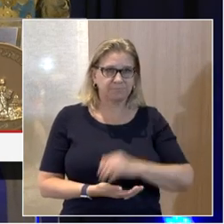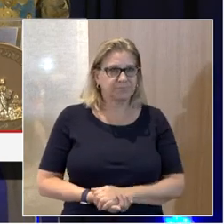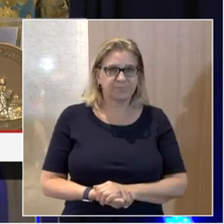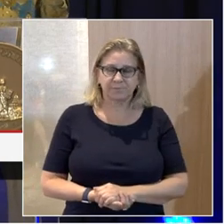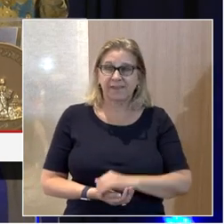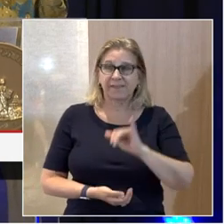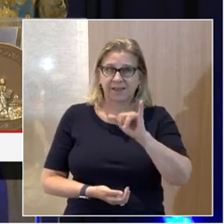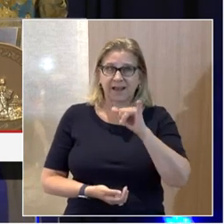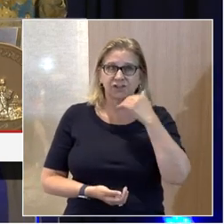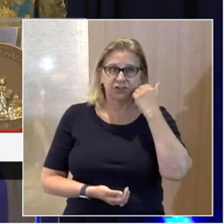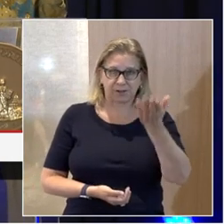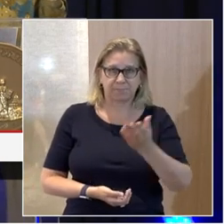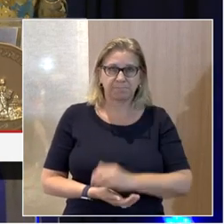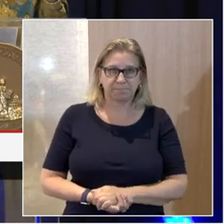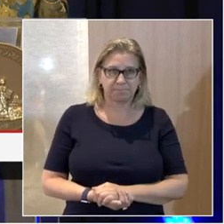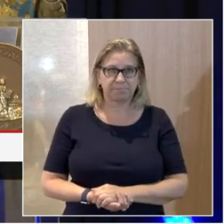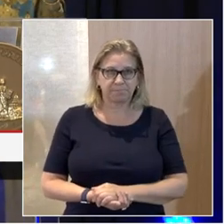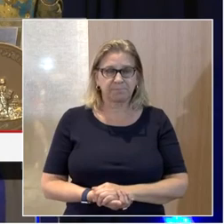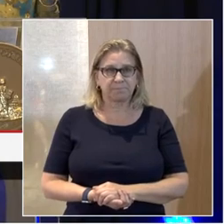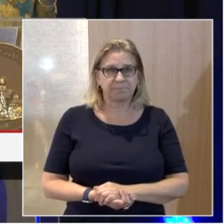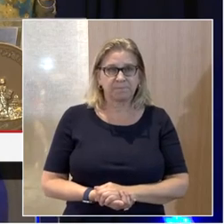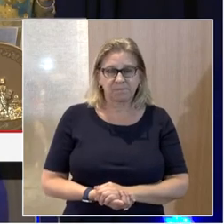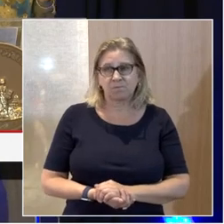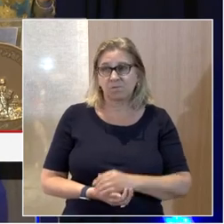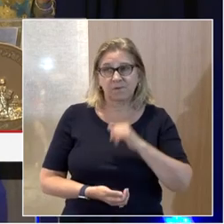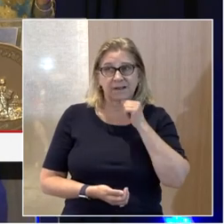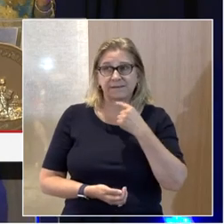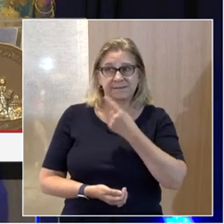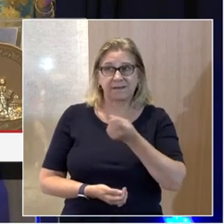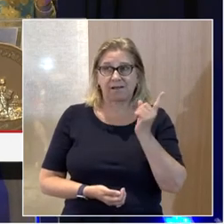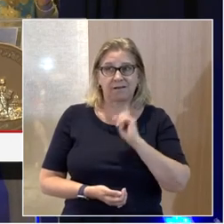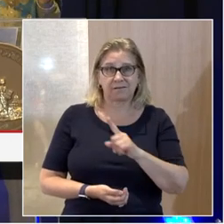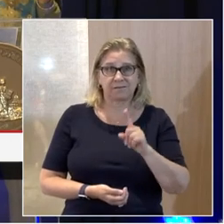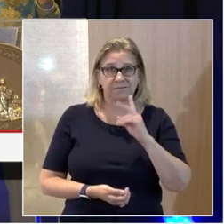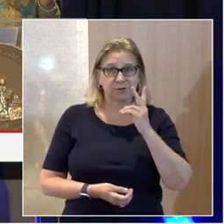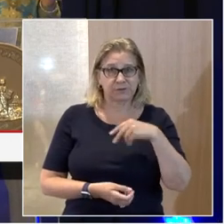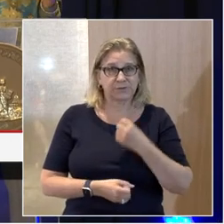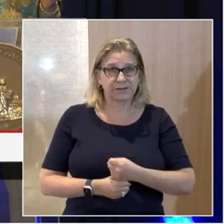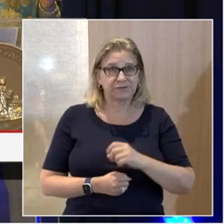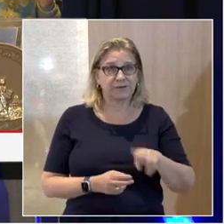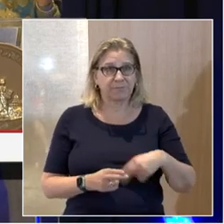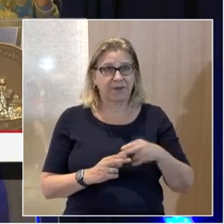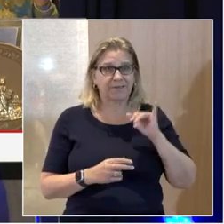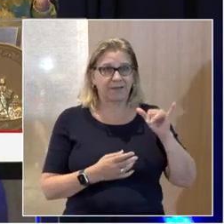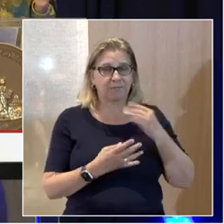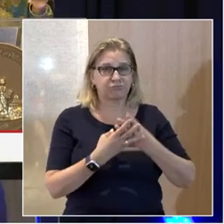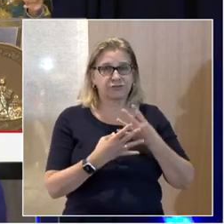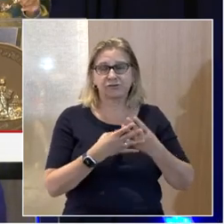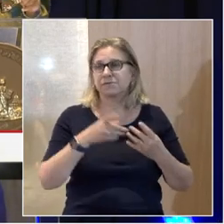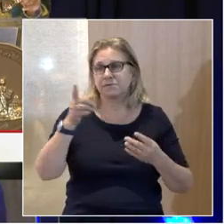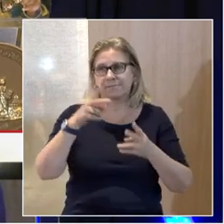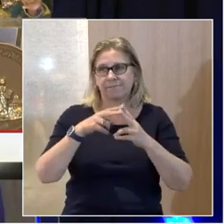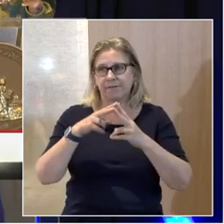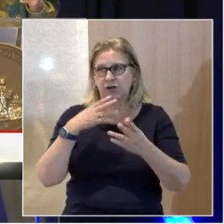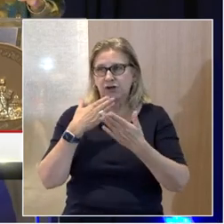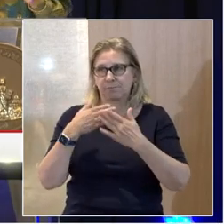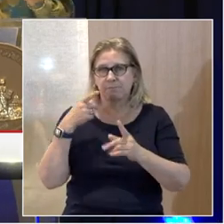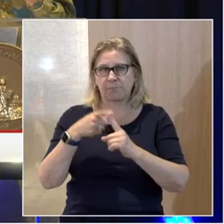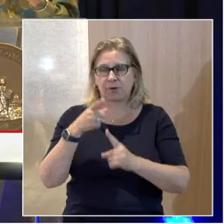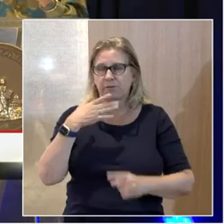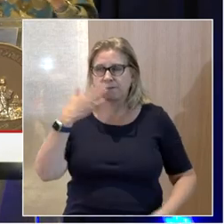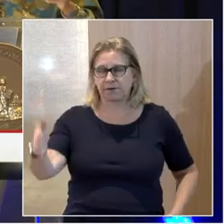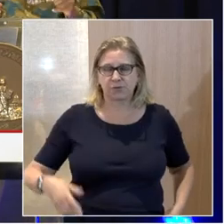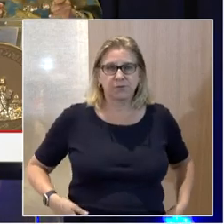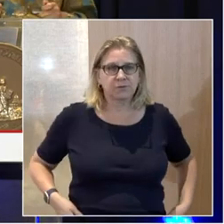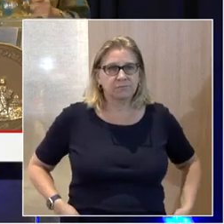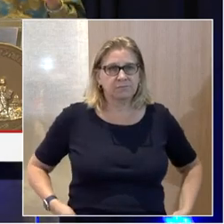did not tell anyone for 2 years. They and kept it a secret. Your point. Thank you. Thank you very much. All right,